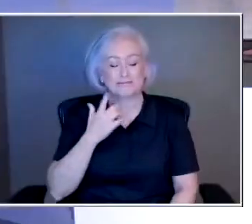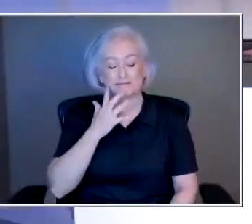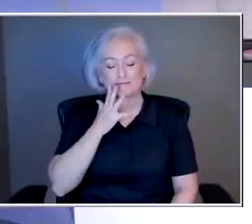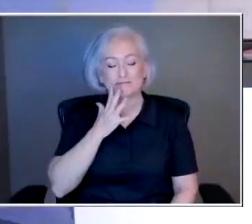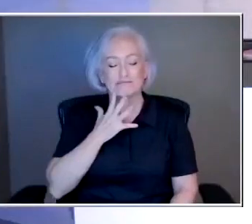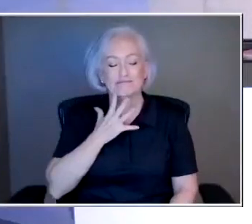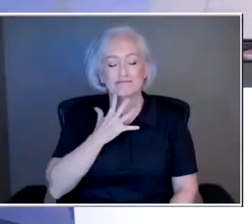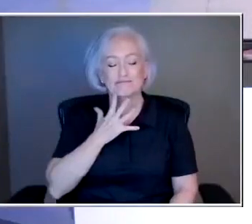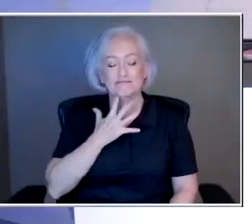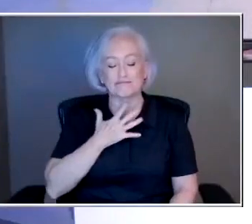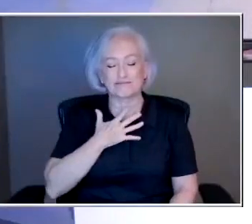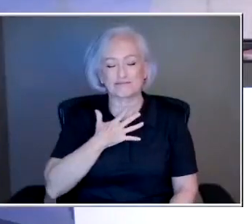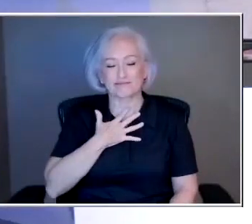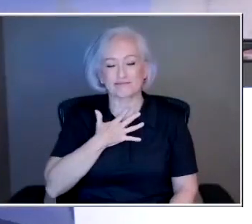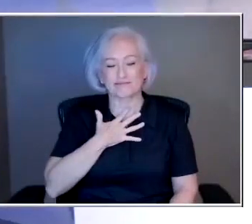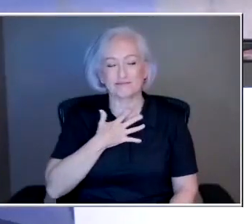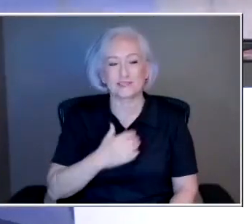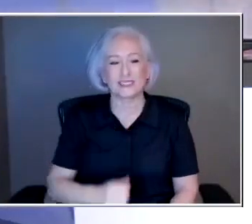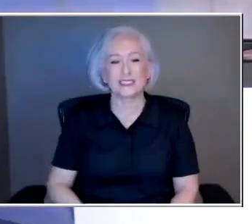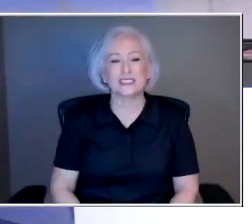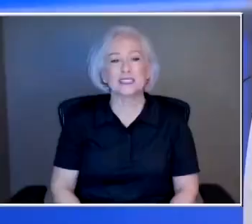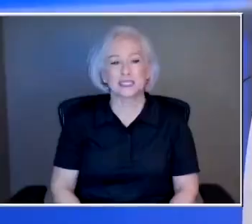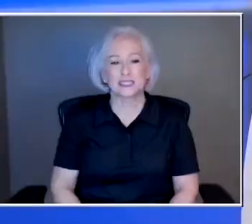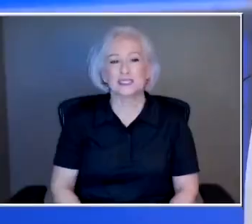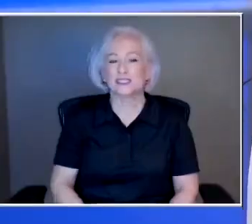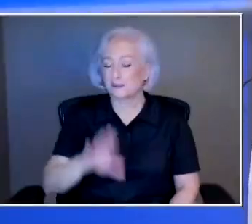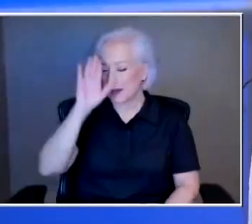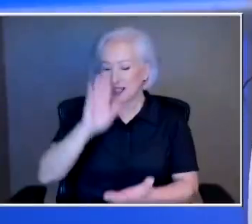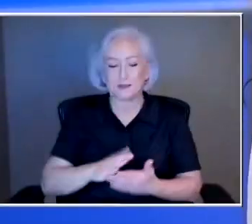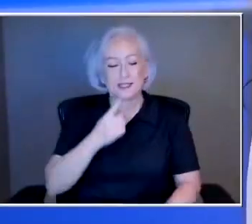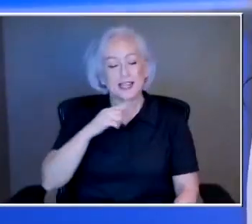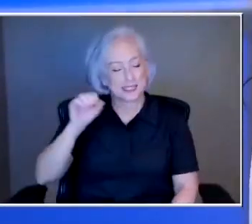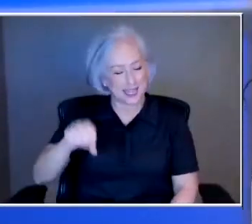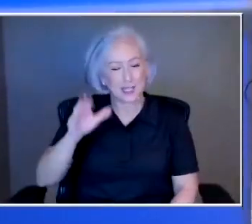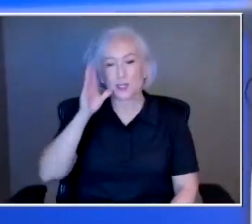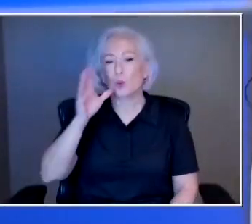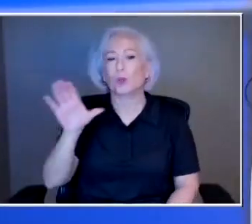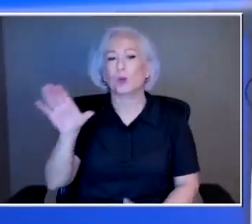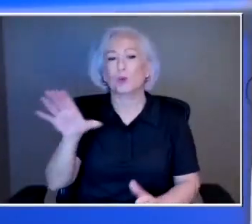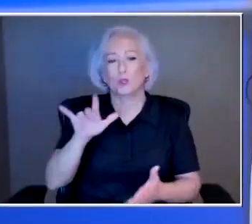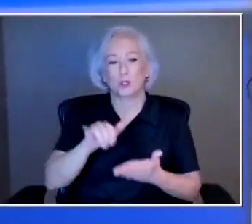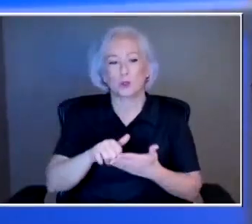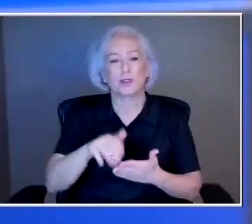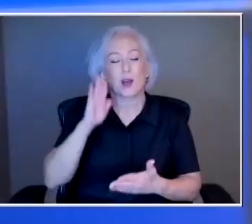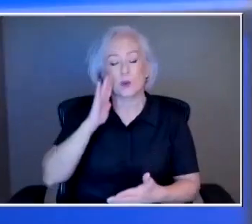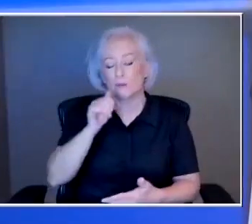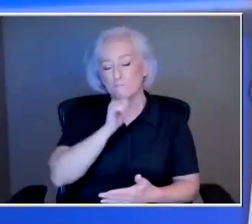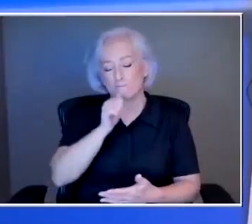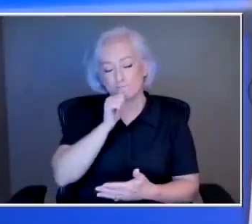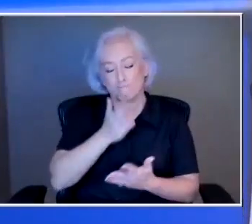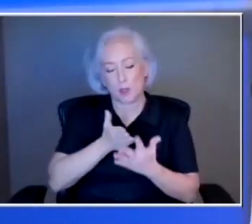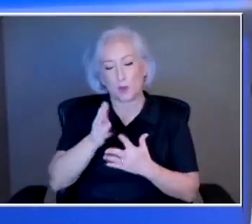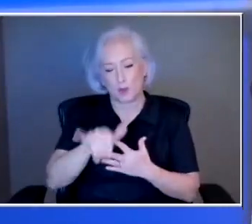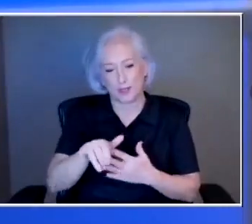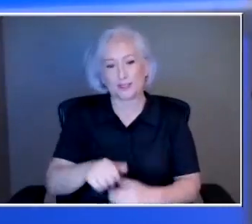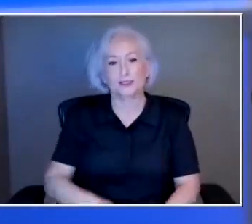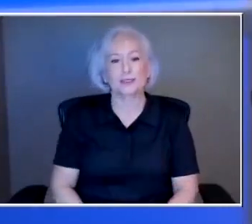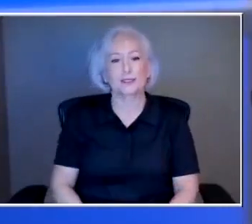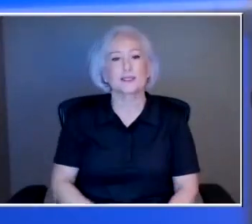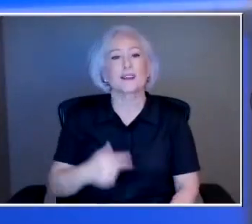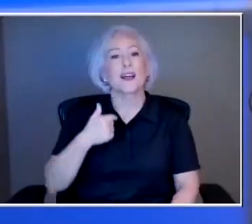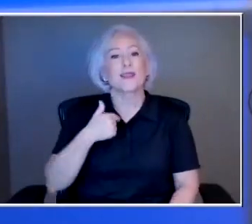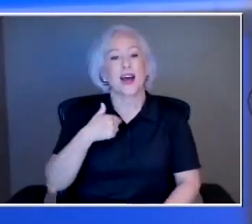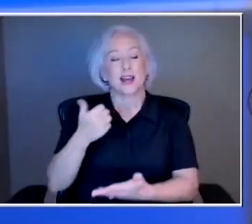just do it. He said, yes, we're gonna be able to do this, and we're gonna get through it. And so that allowed me